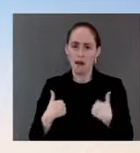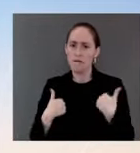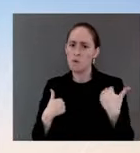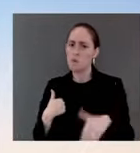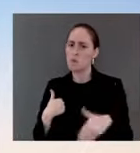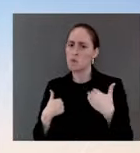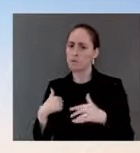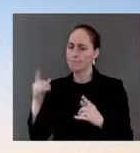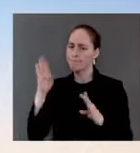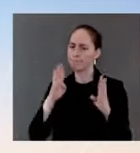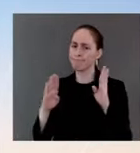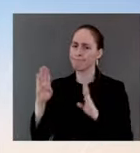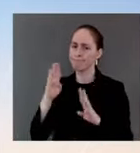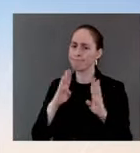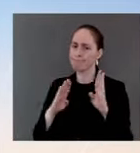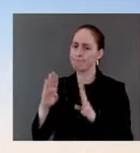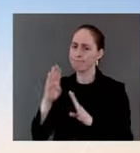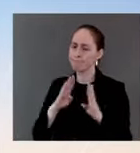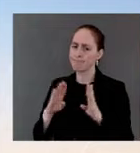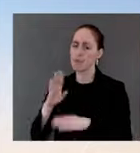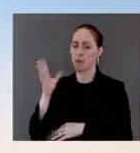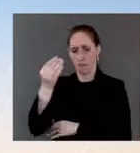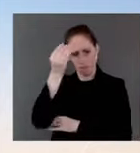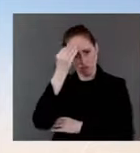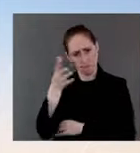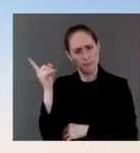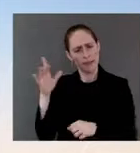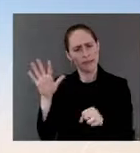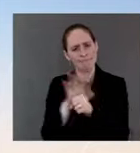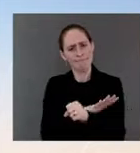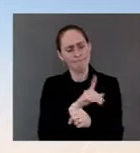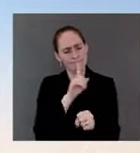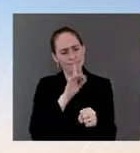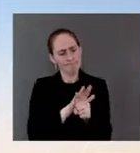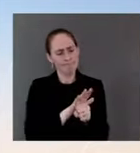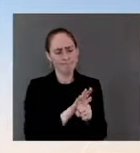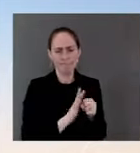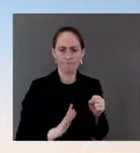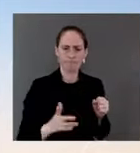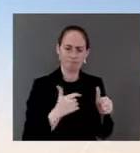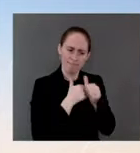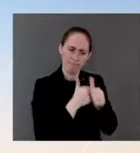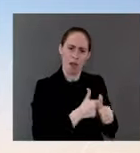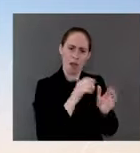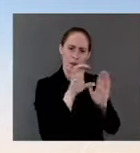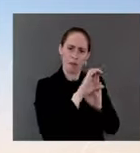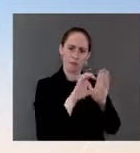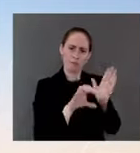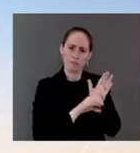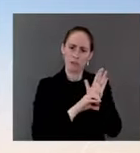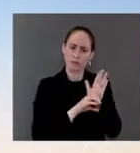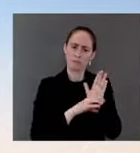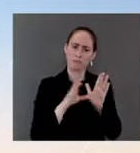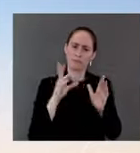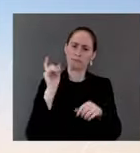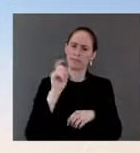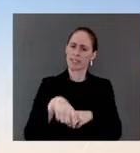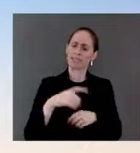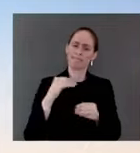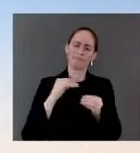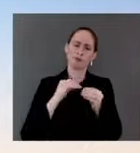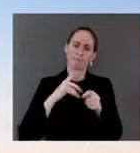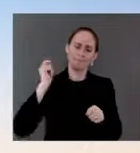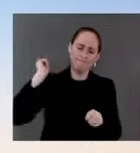right recognized in Roe v. Wade, and he has argued and advocated in the past for codifying